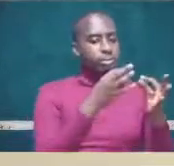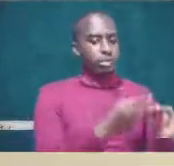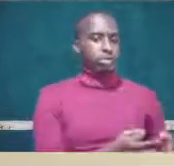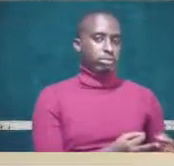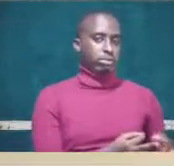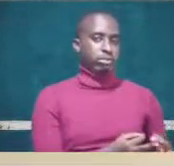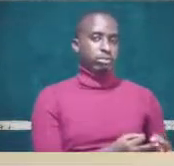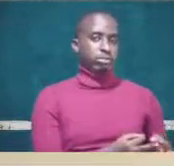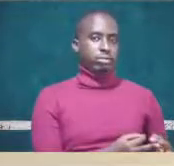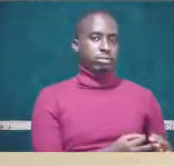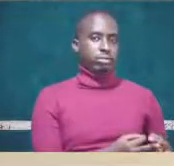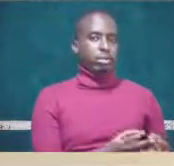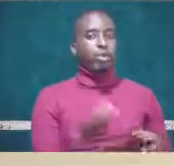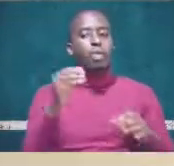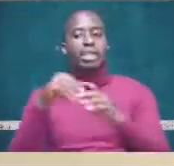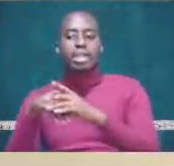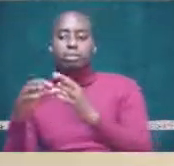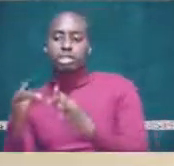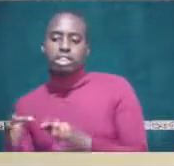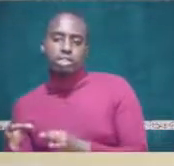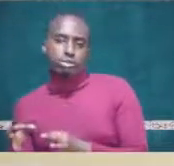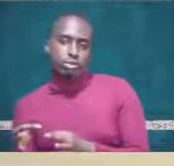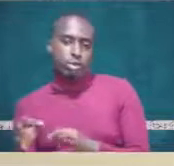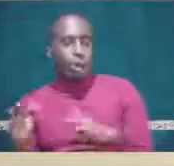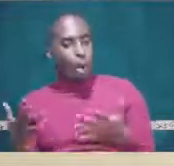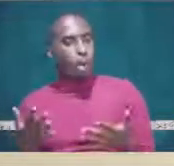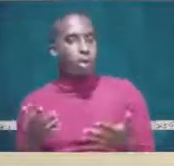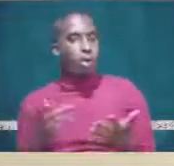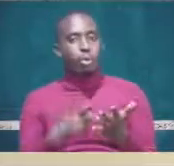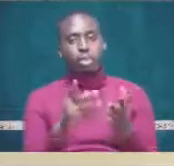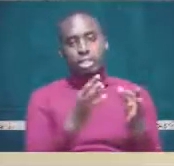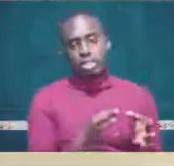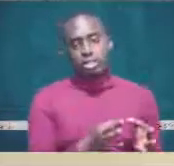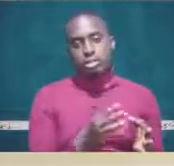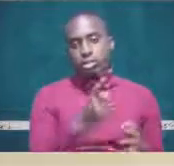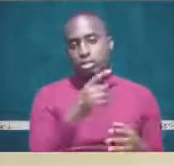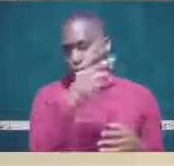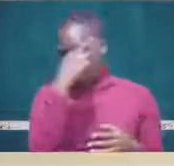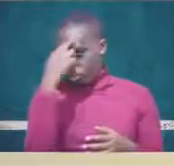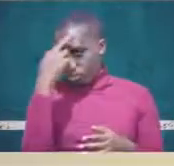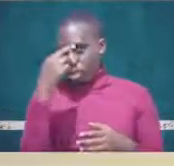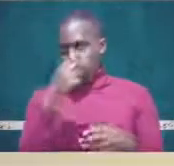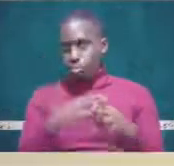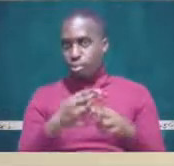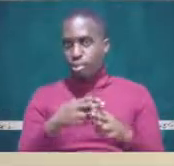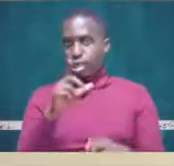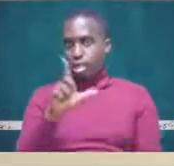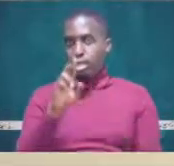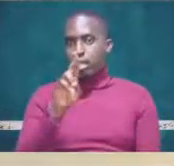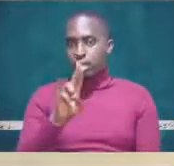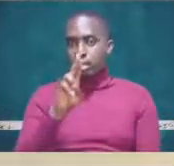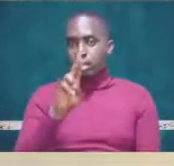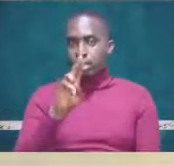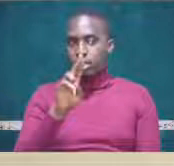assets, other than investing it into assets, or other than buying assets. That is what we call liquidity